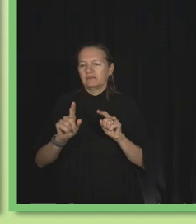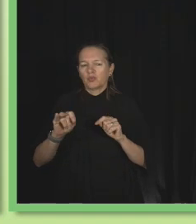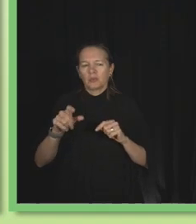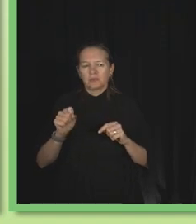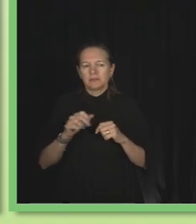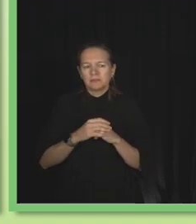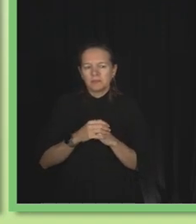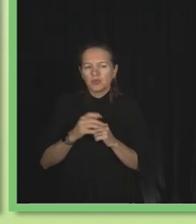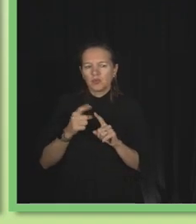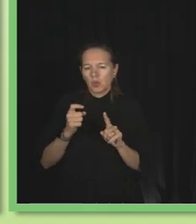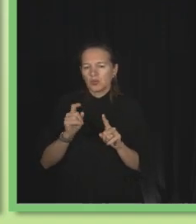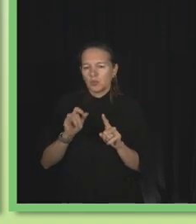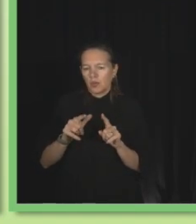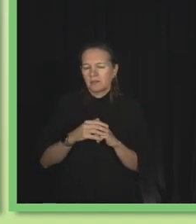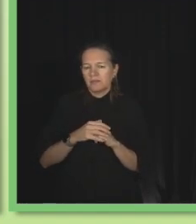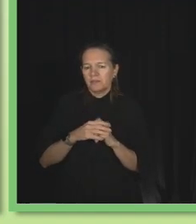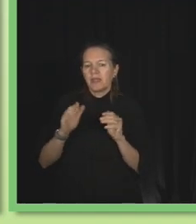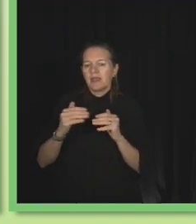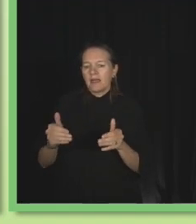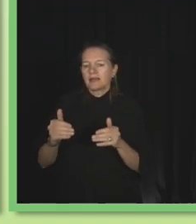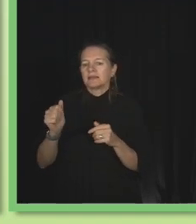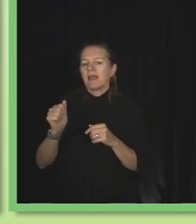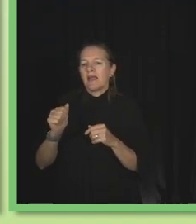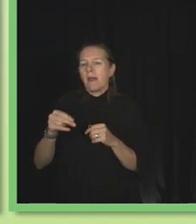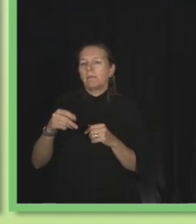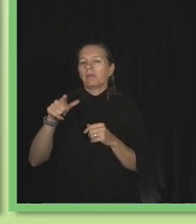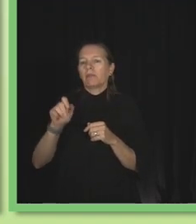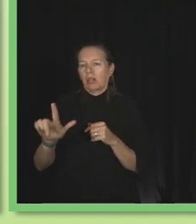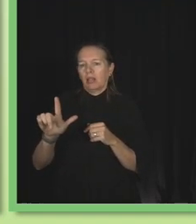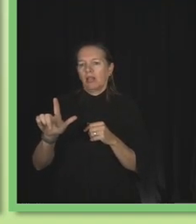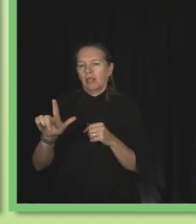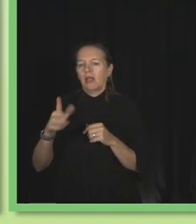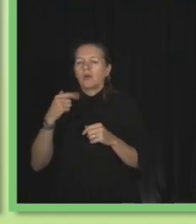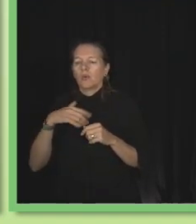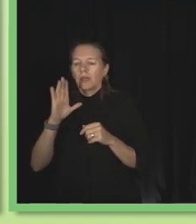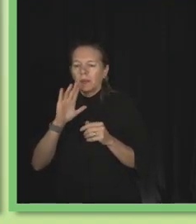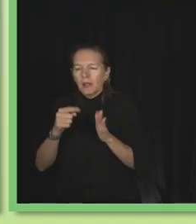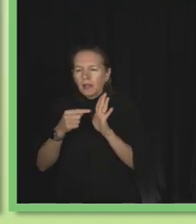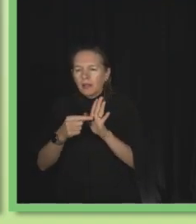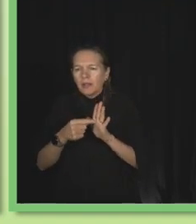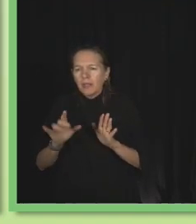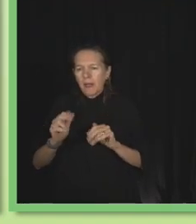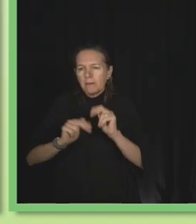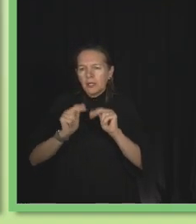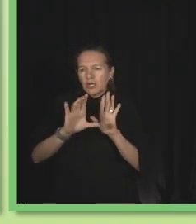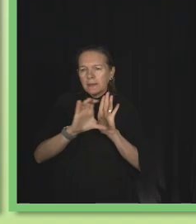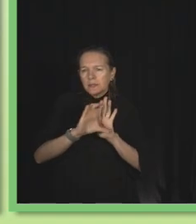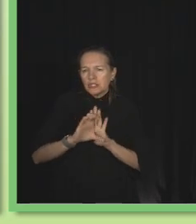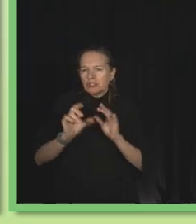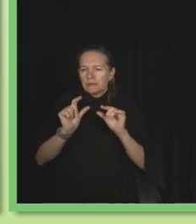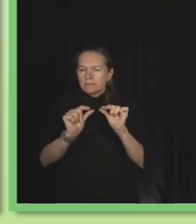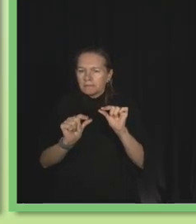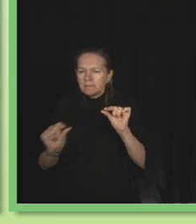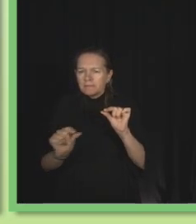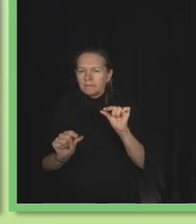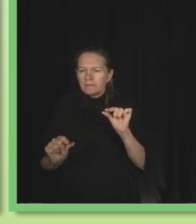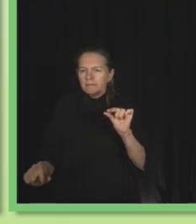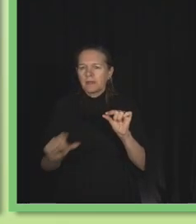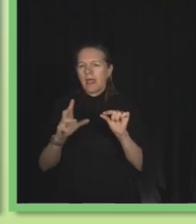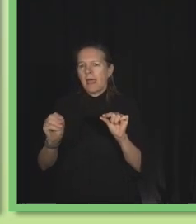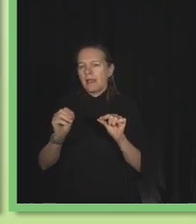All right. Next, let's harden the build by verifying the provenance of the builder image and the commit we're building at with an ample